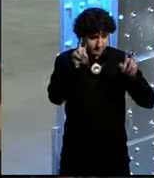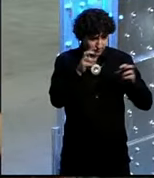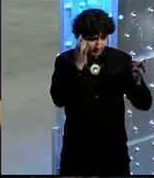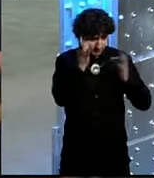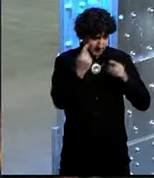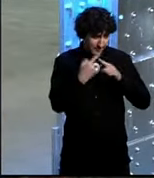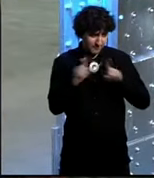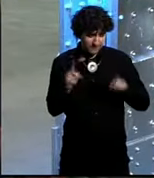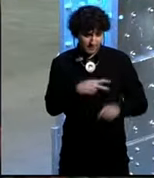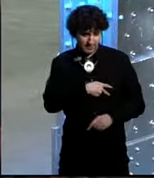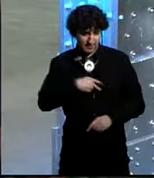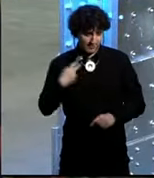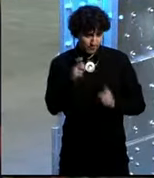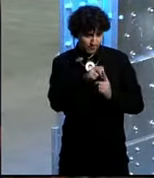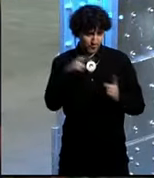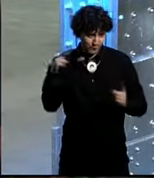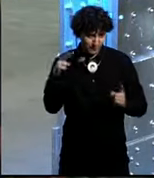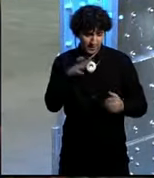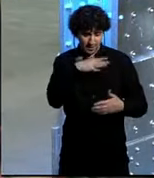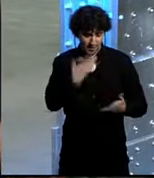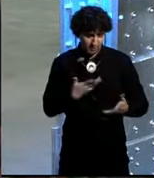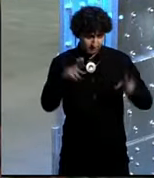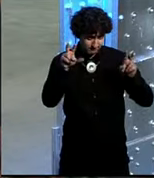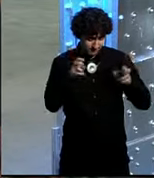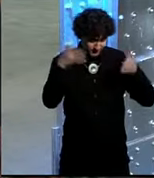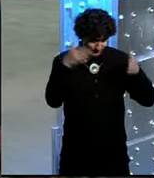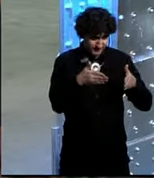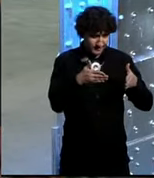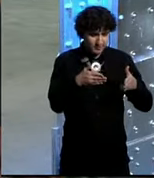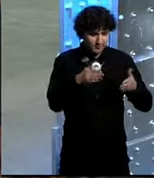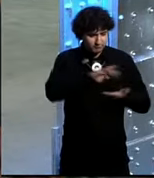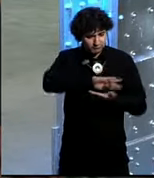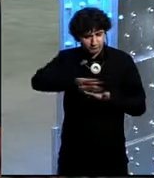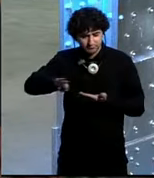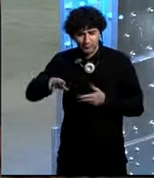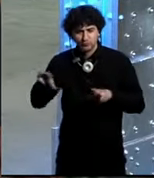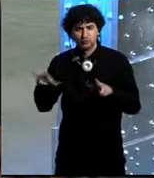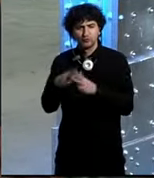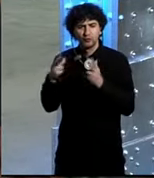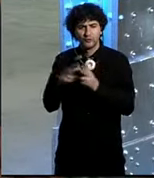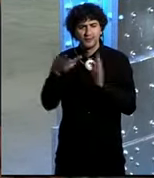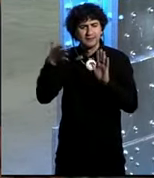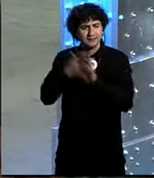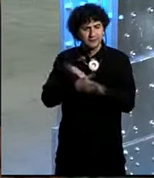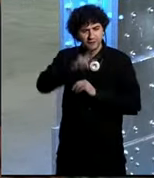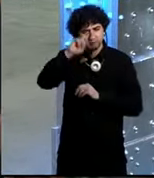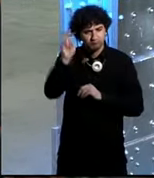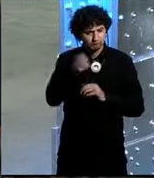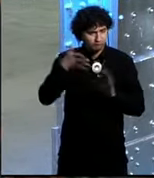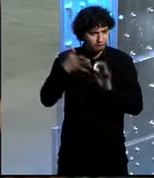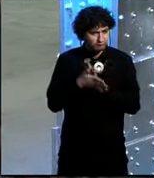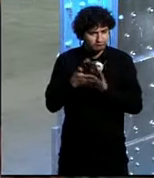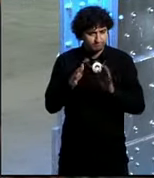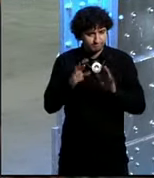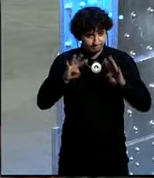focus on a different approach compared to the to this discussion. I want to talk about the